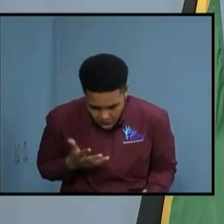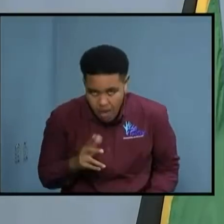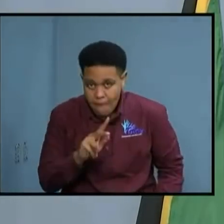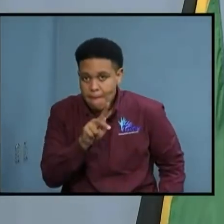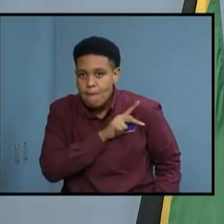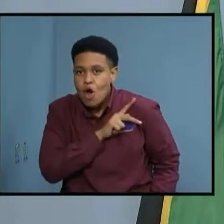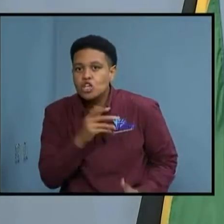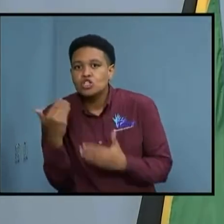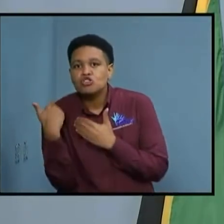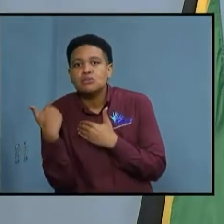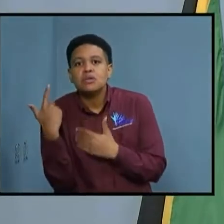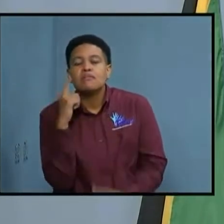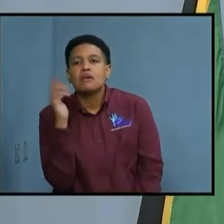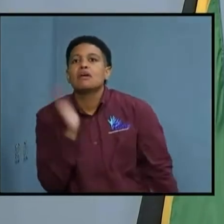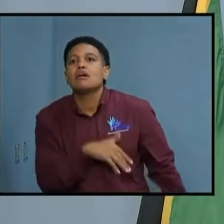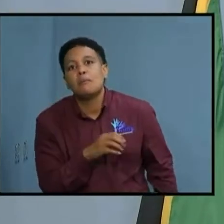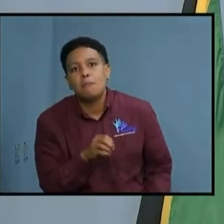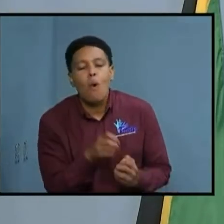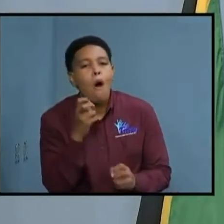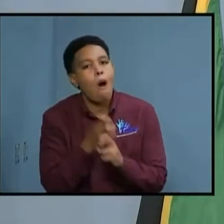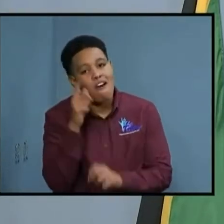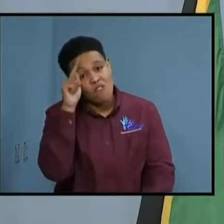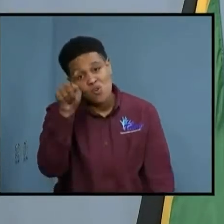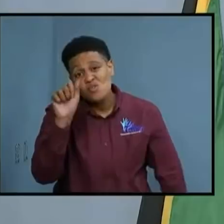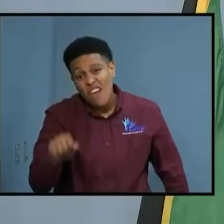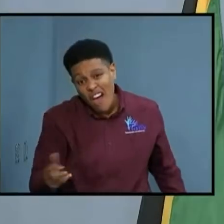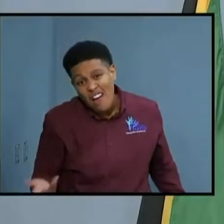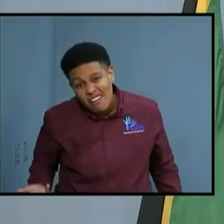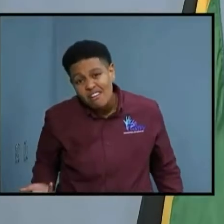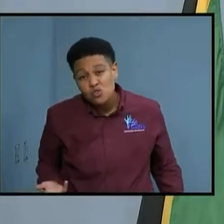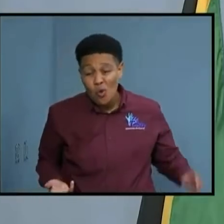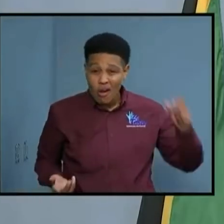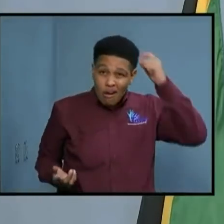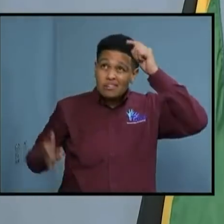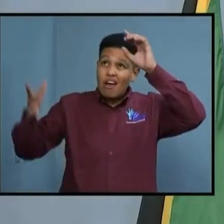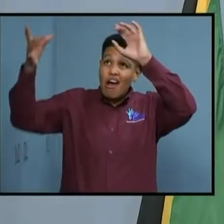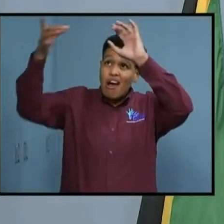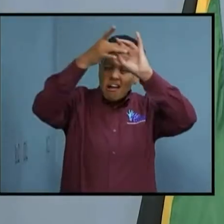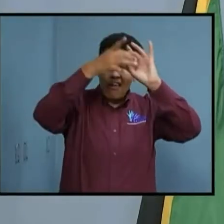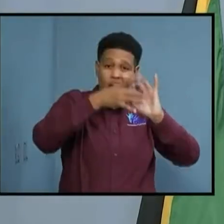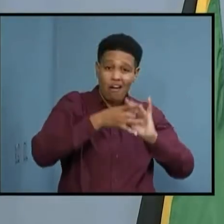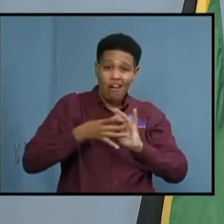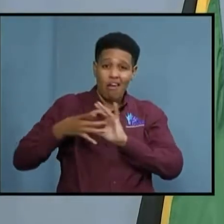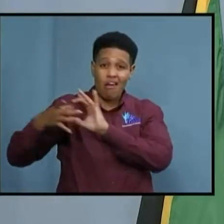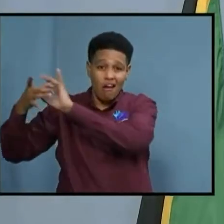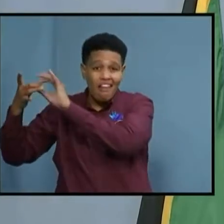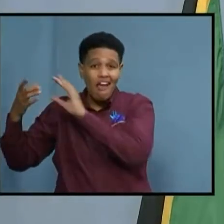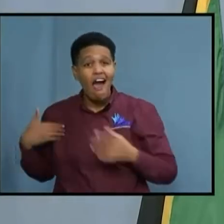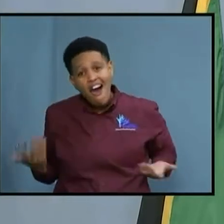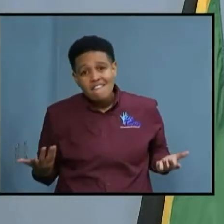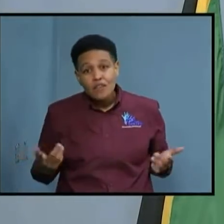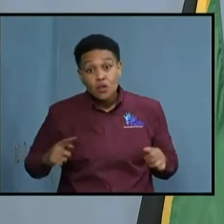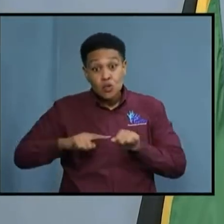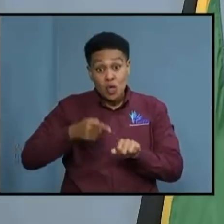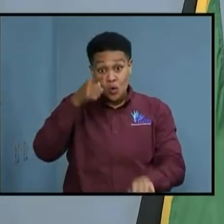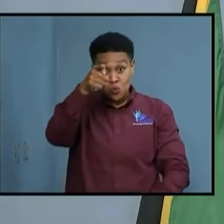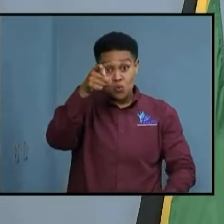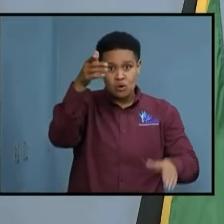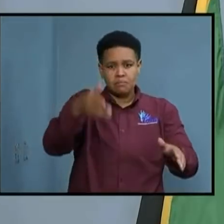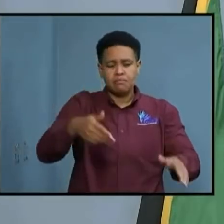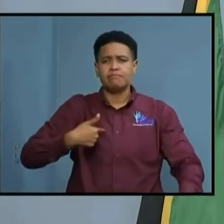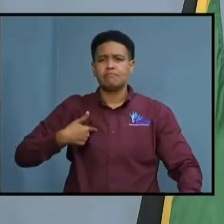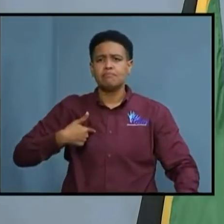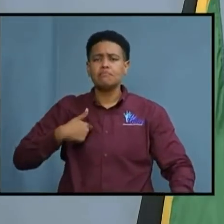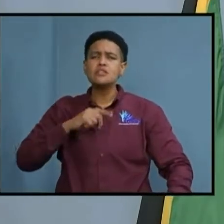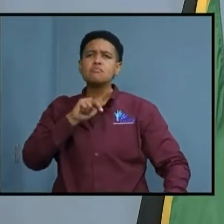personally responsible. So that is the connection. So it starts with the citizen, the individual, being